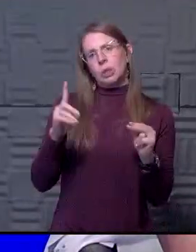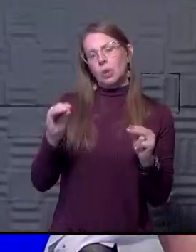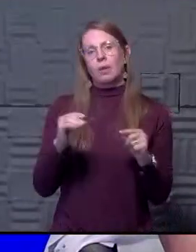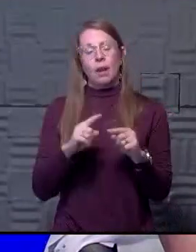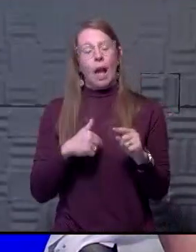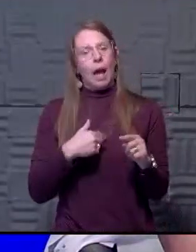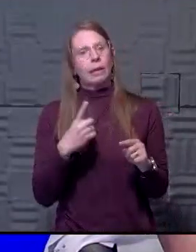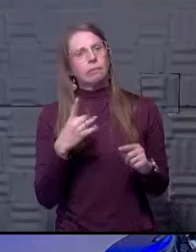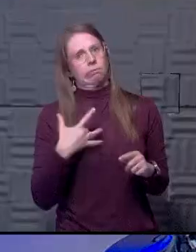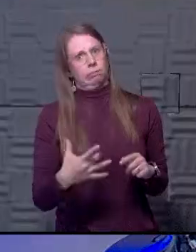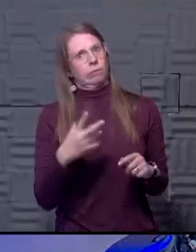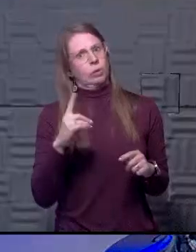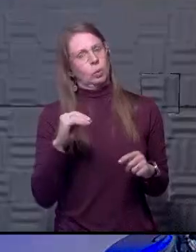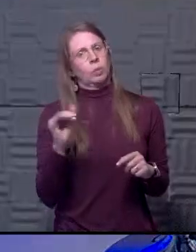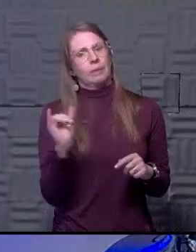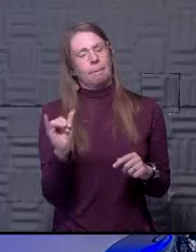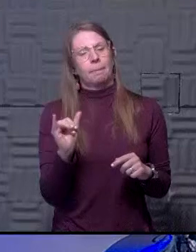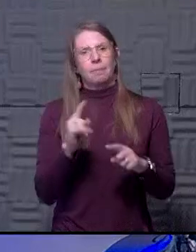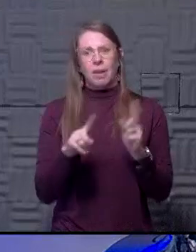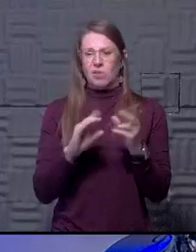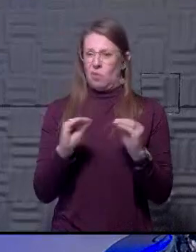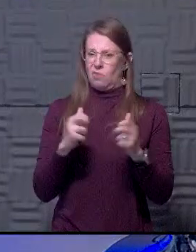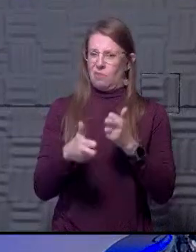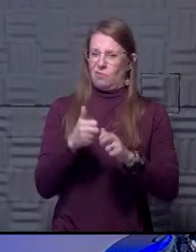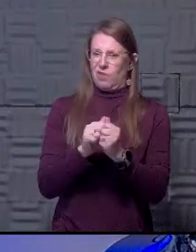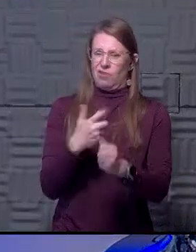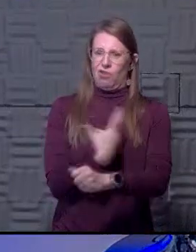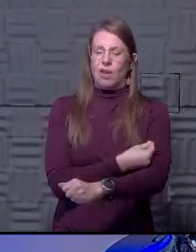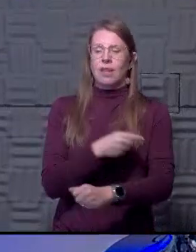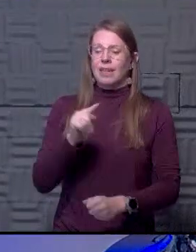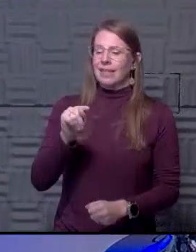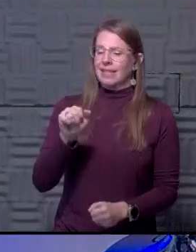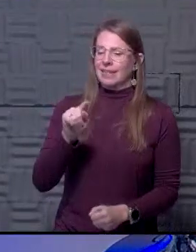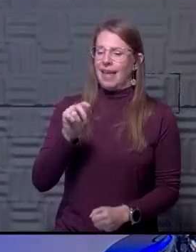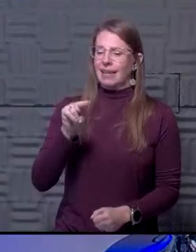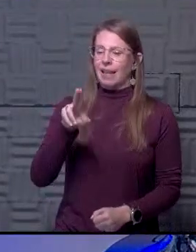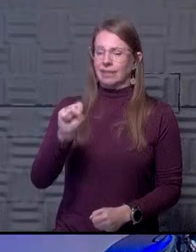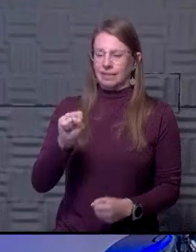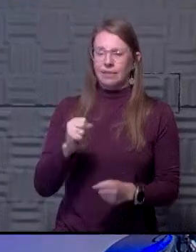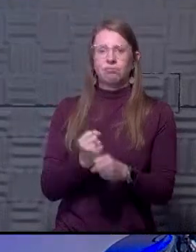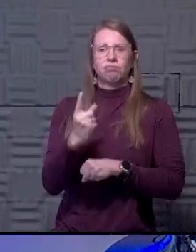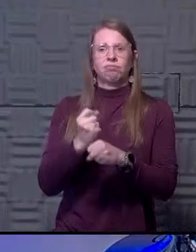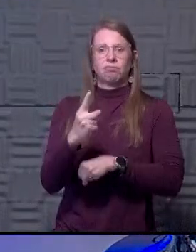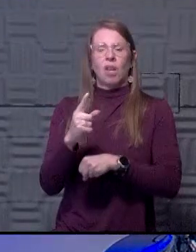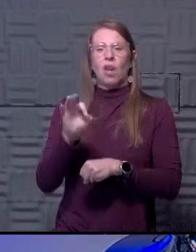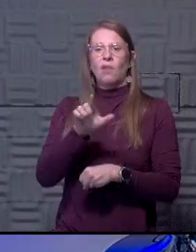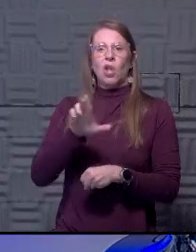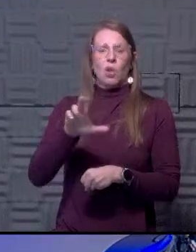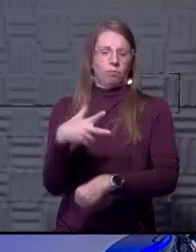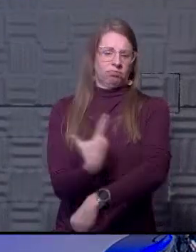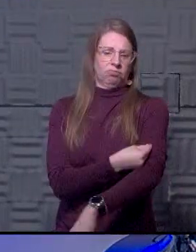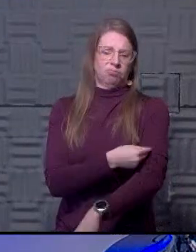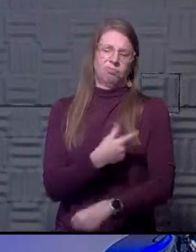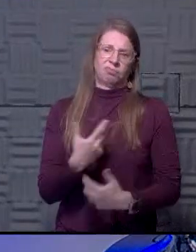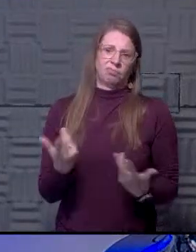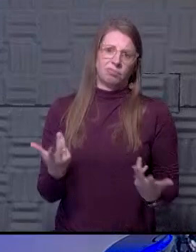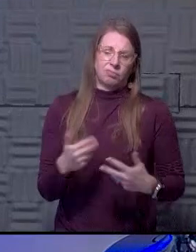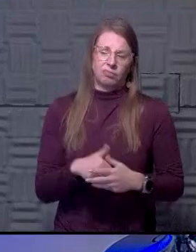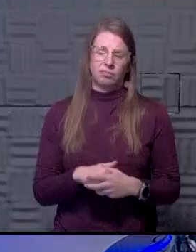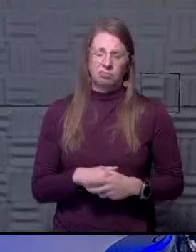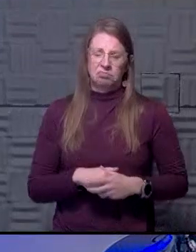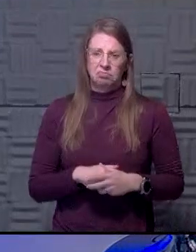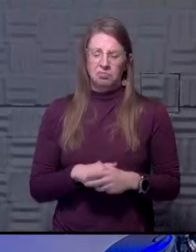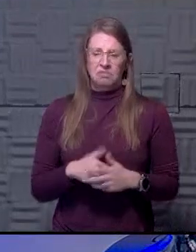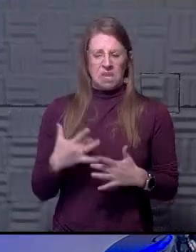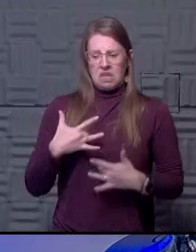my shots. But I never have a problem with shots. Whether it's the tetanus vaccine, the yearly influenza vaccine,